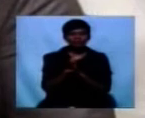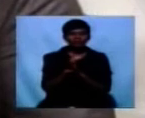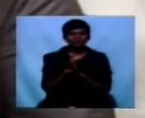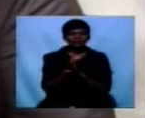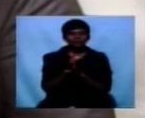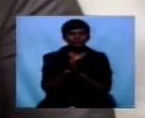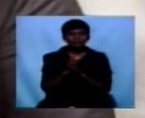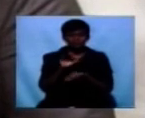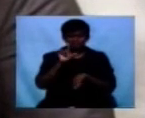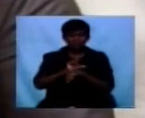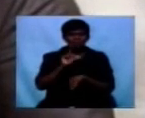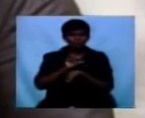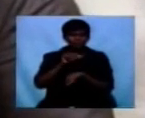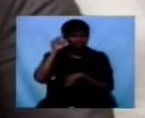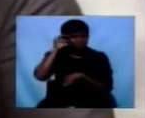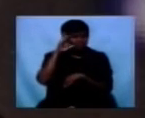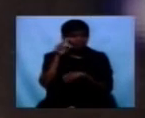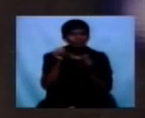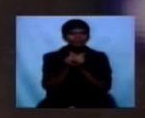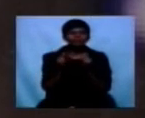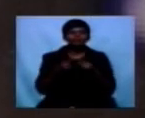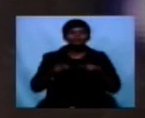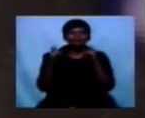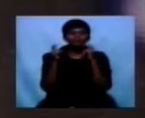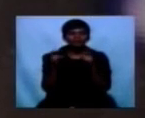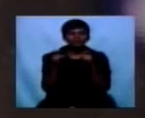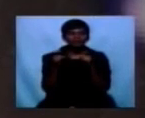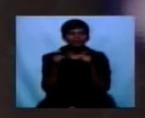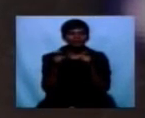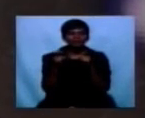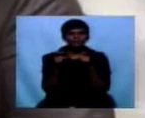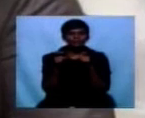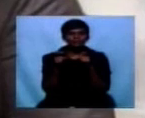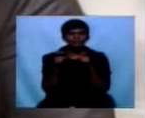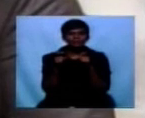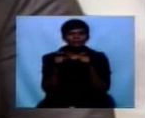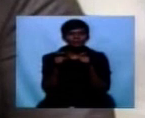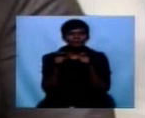mega minister. Of course, with a lot of challenges. Not the most bureaucratic. No, we